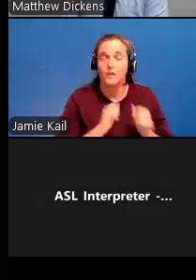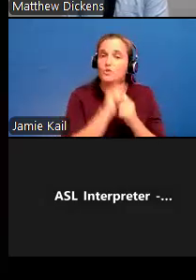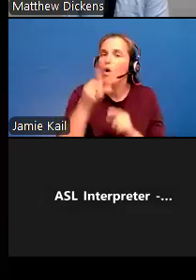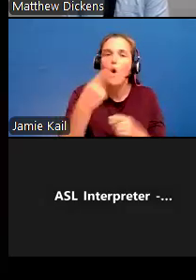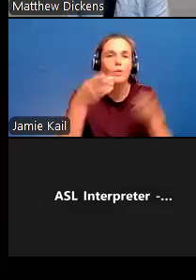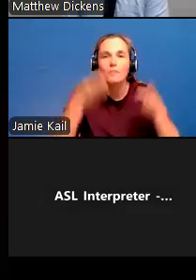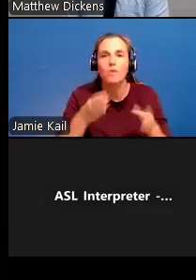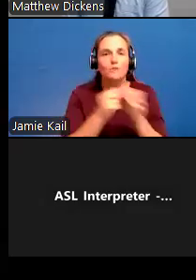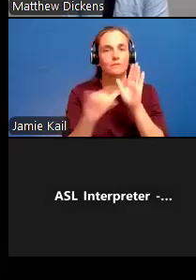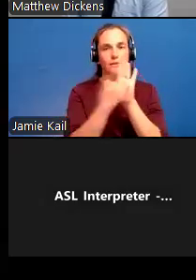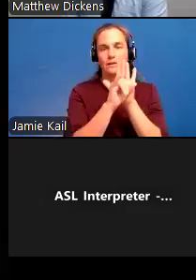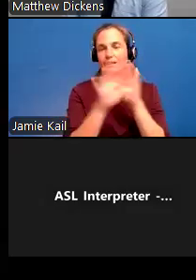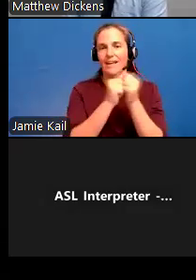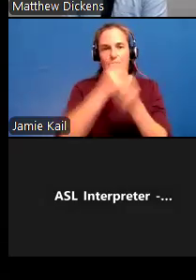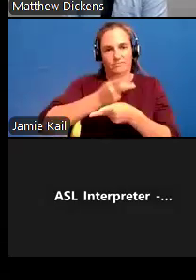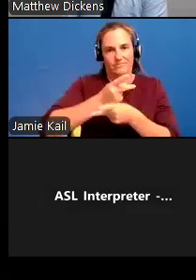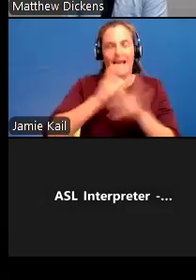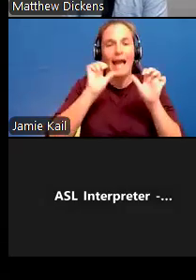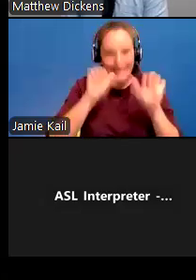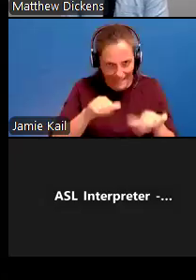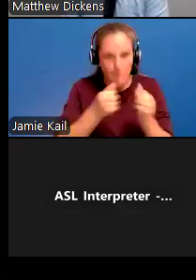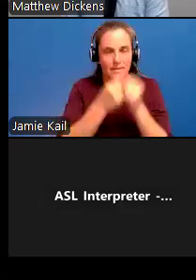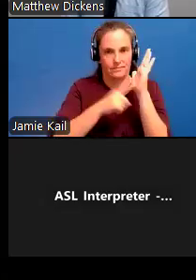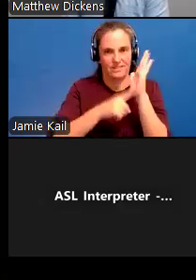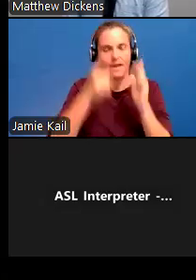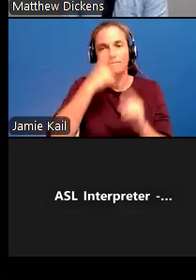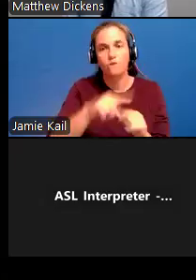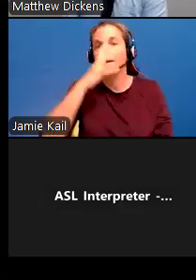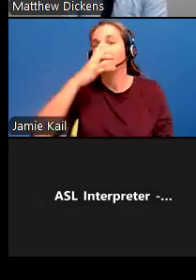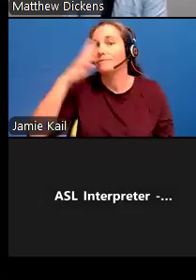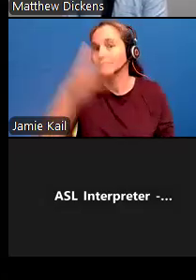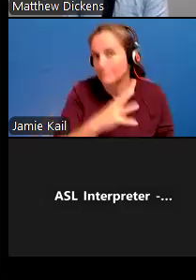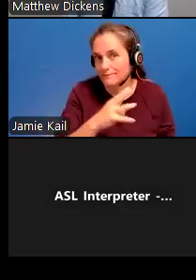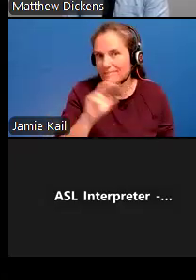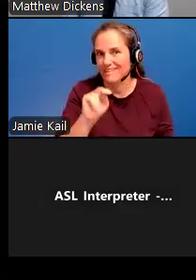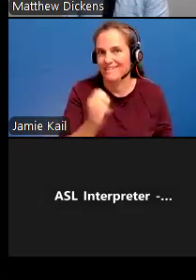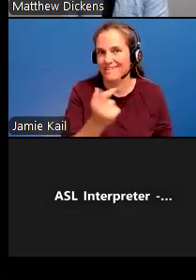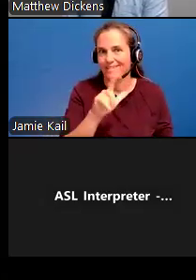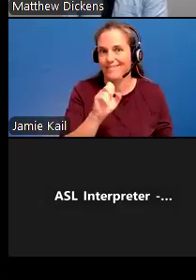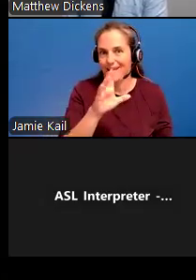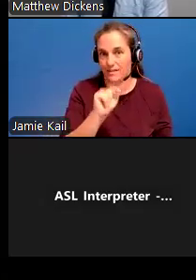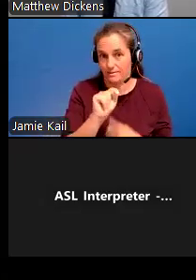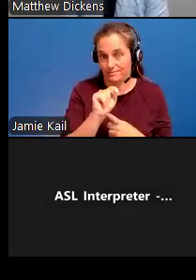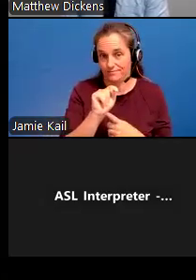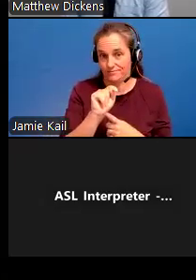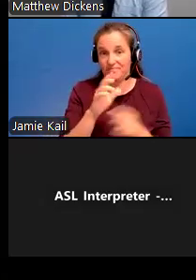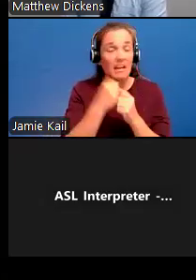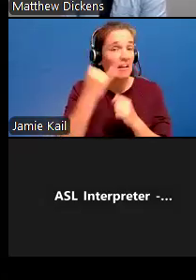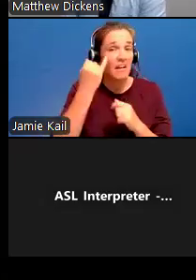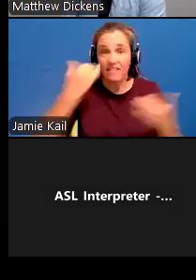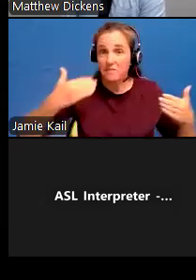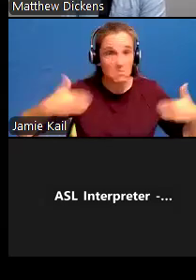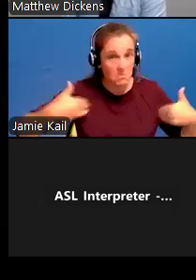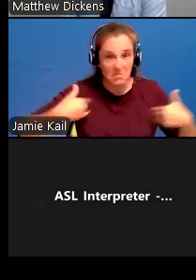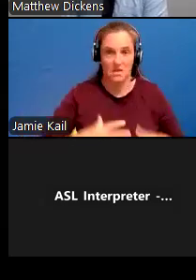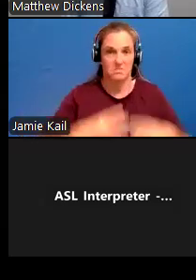identified as a caretaker can be investigated for neglect. If they have not assumed that